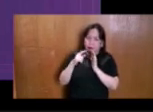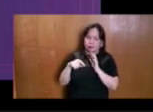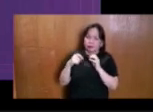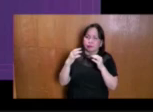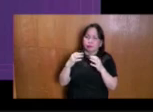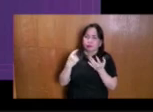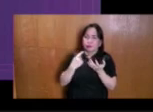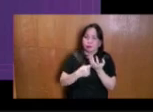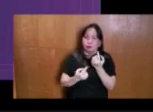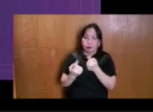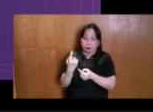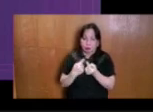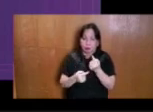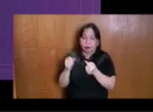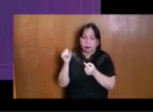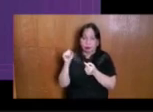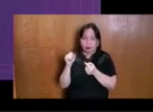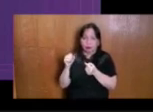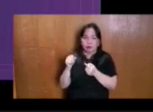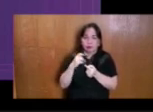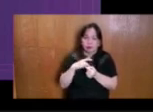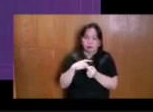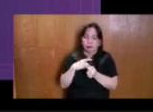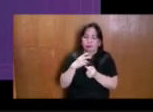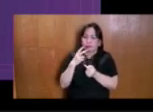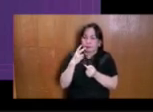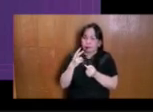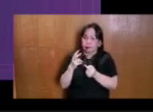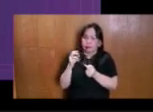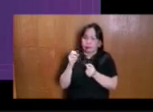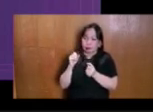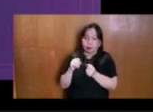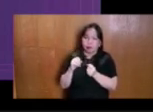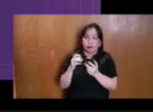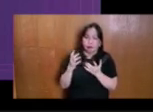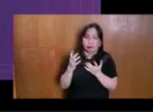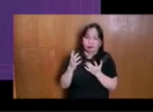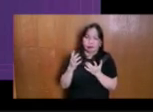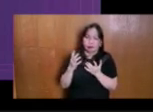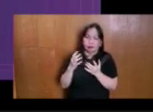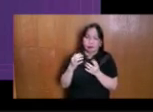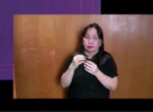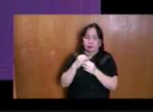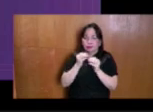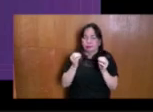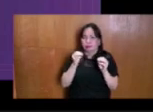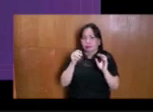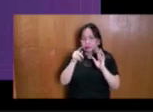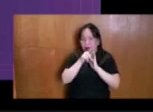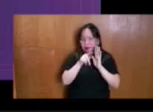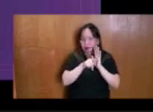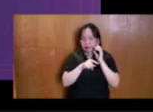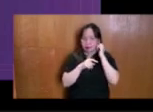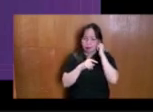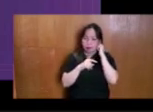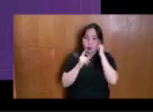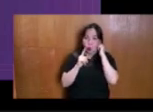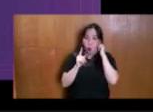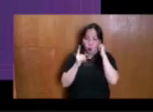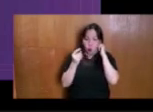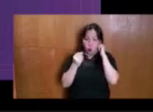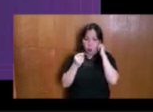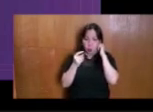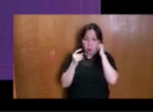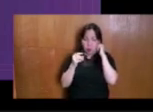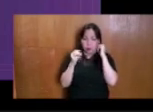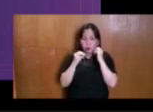debates, and I see this as a distinct principle. The conventional wisdom is that we just have to